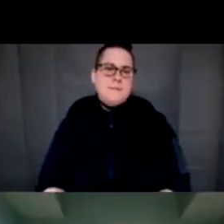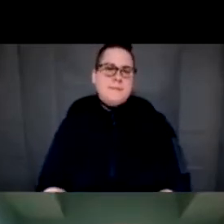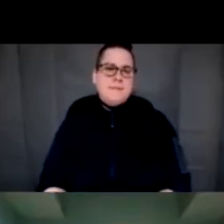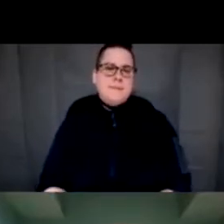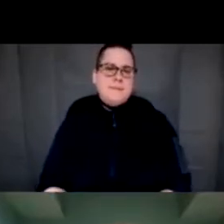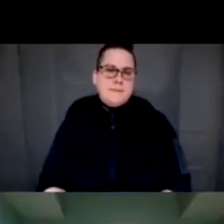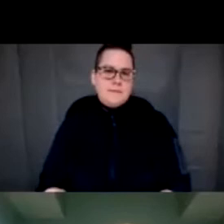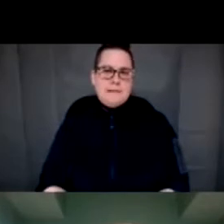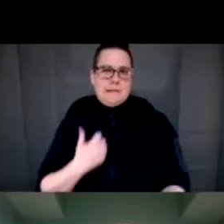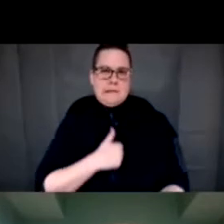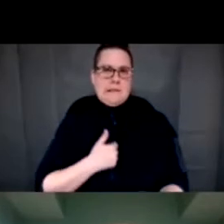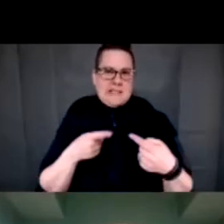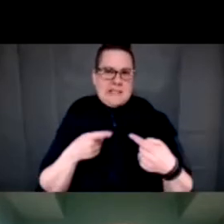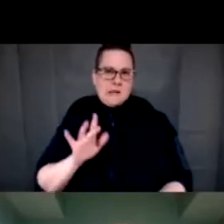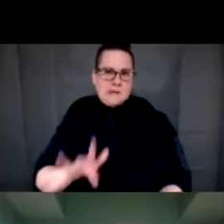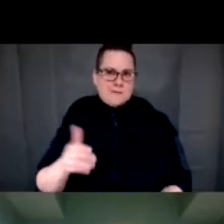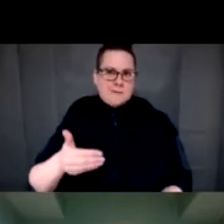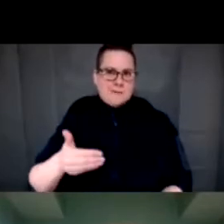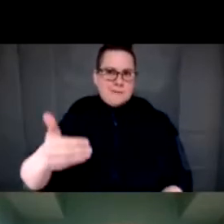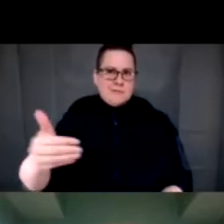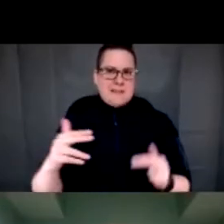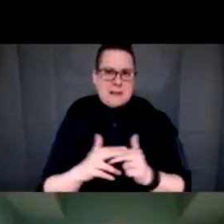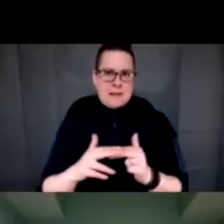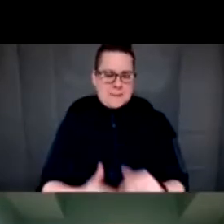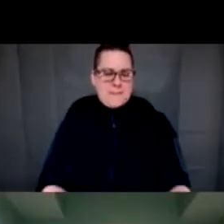Sorry, I'm having trouble advancing.